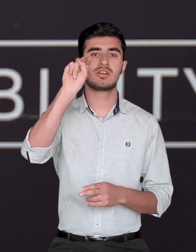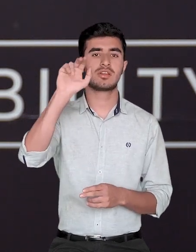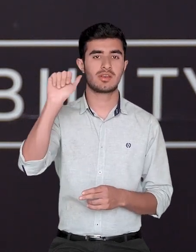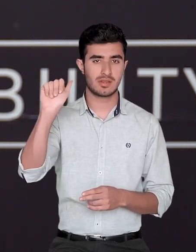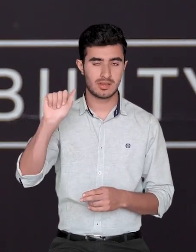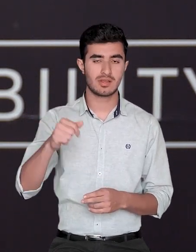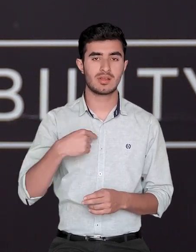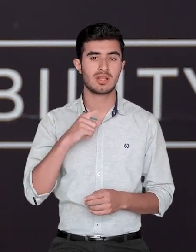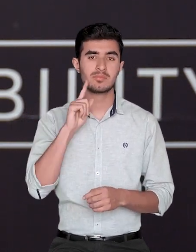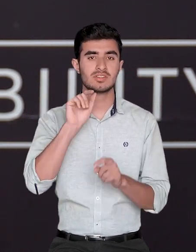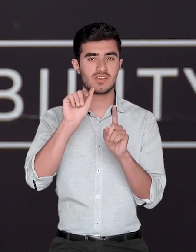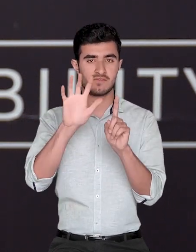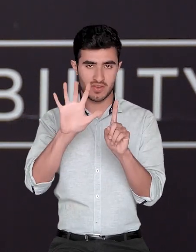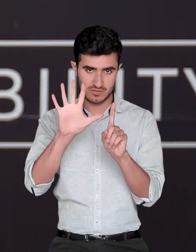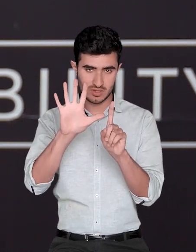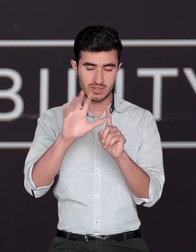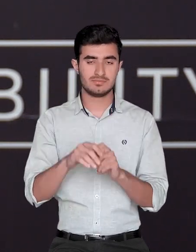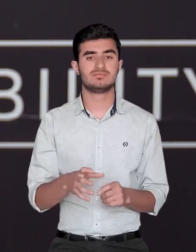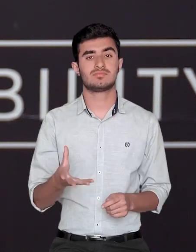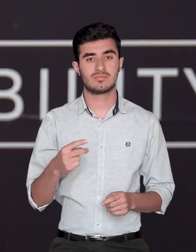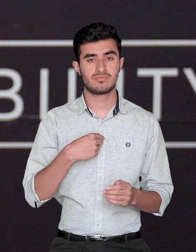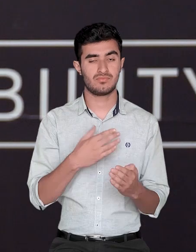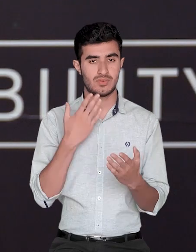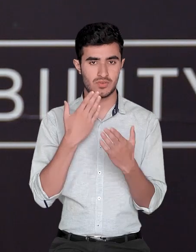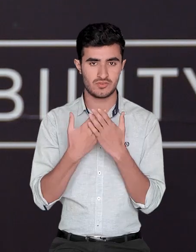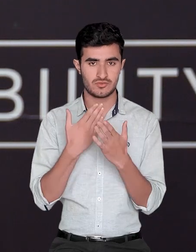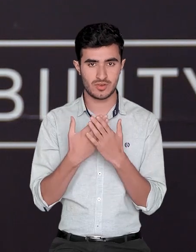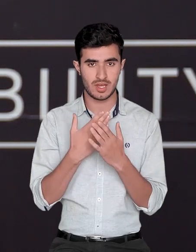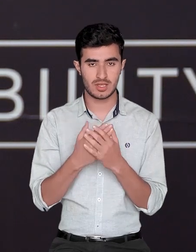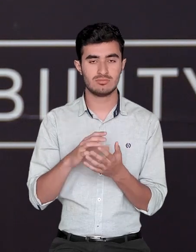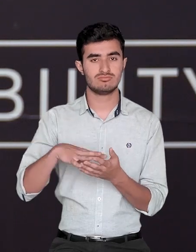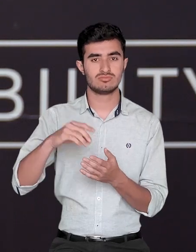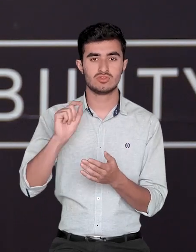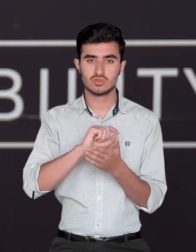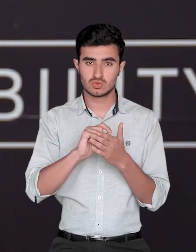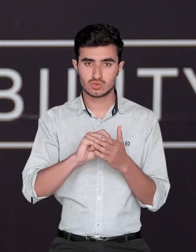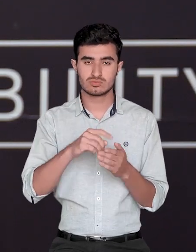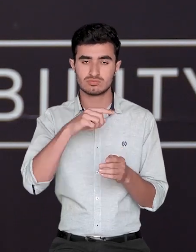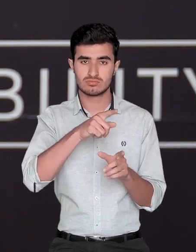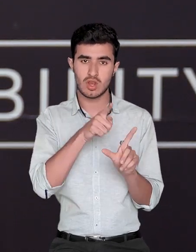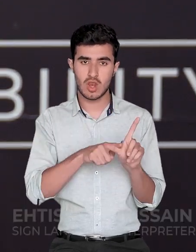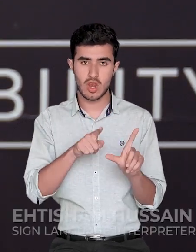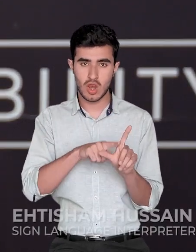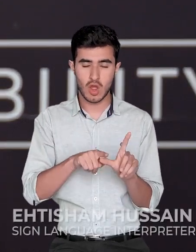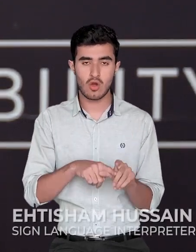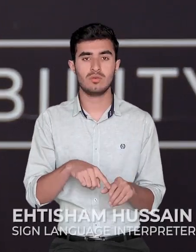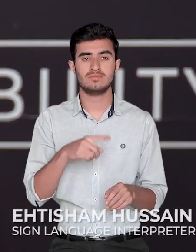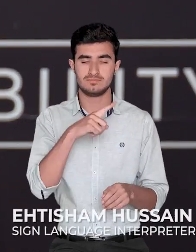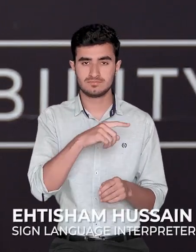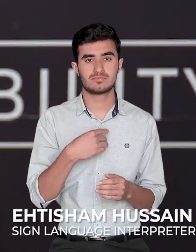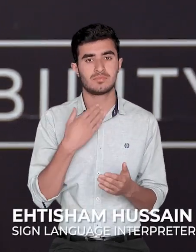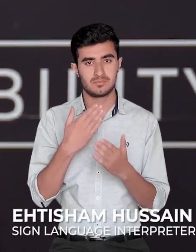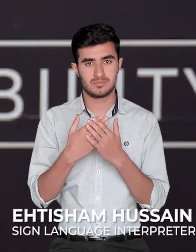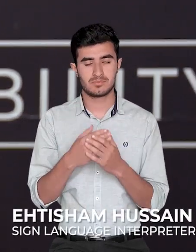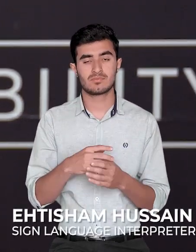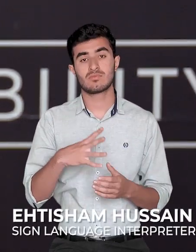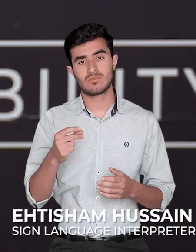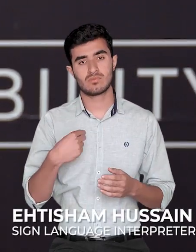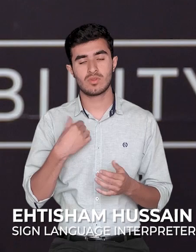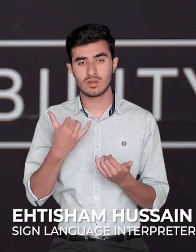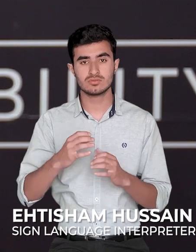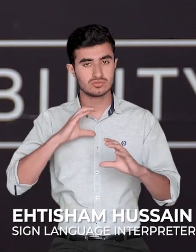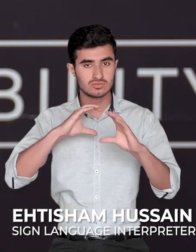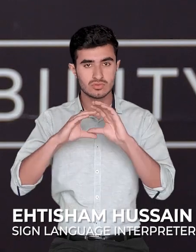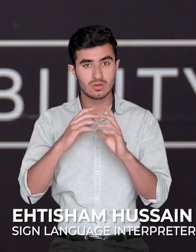name is Zayna Ahsan. I'm 15 years old. I'm studying in learning lines on an academic scholarship, but what I'm here to talk to